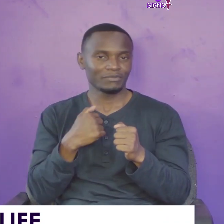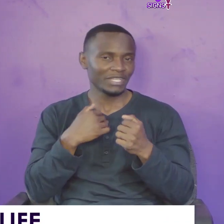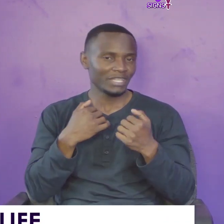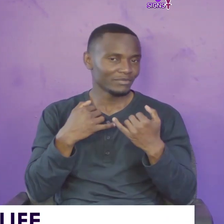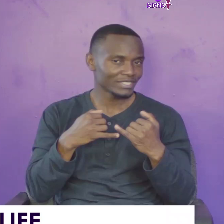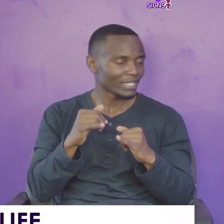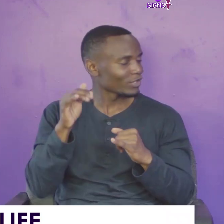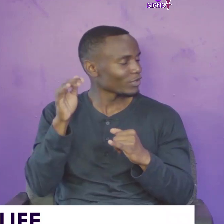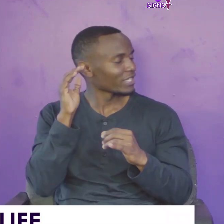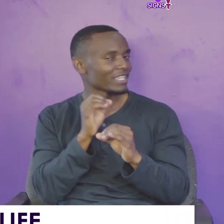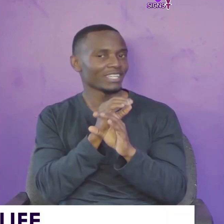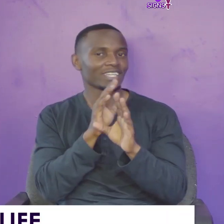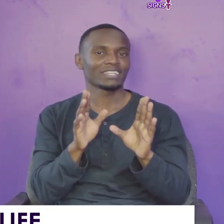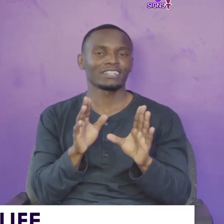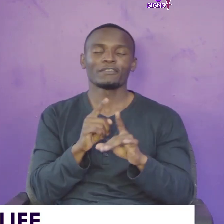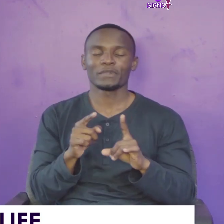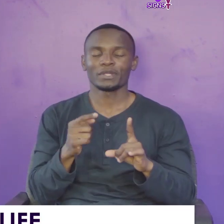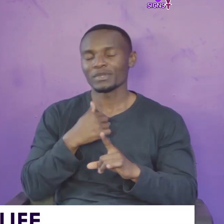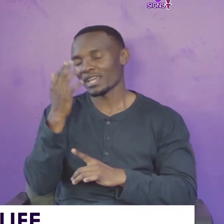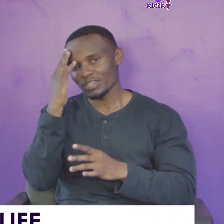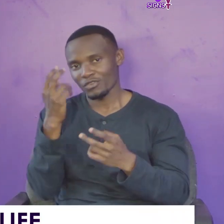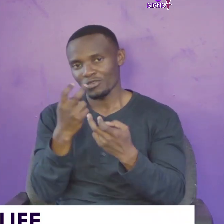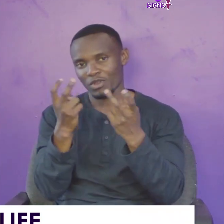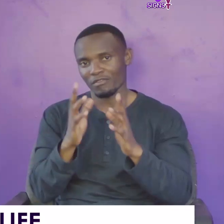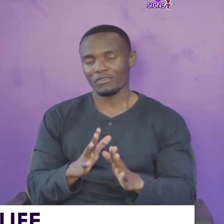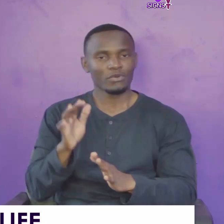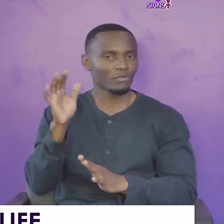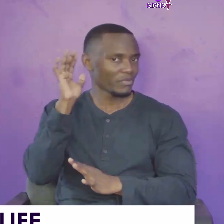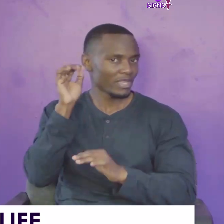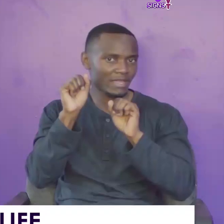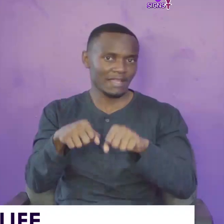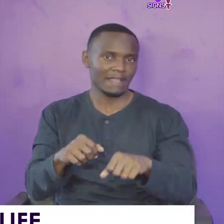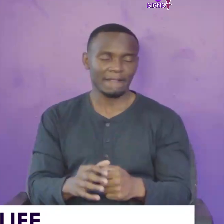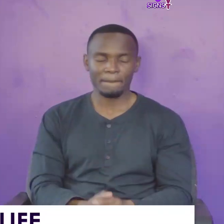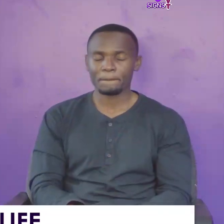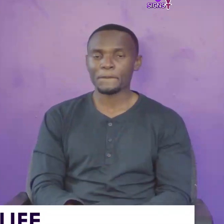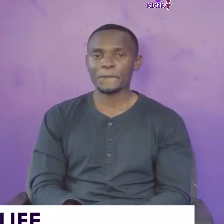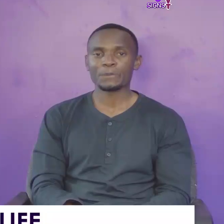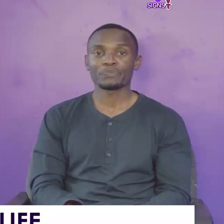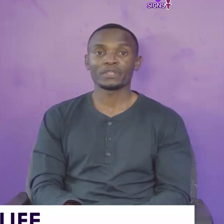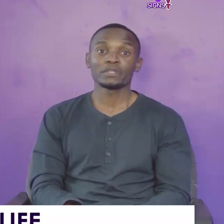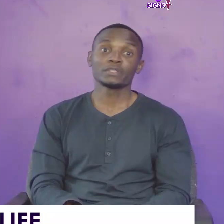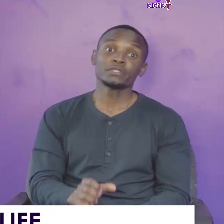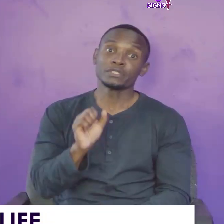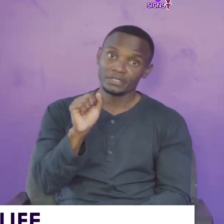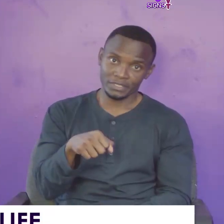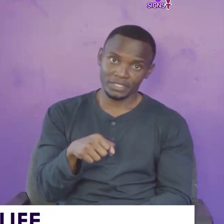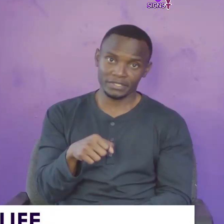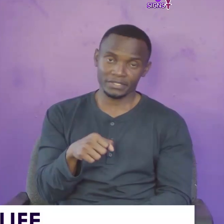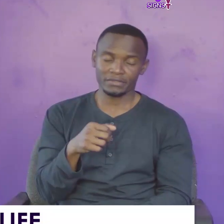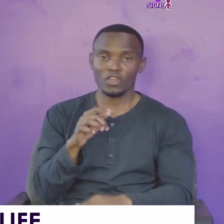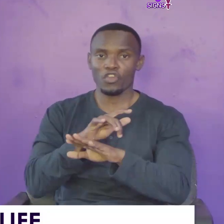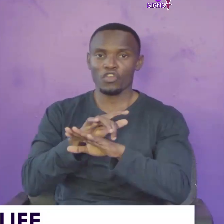you. So- Yeah, I'm sure they can hear me right. You know, Yeah, yeah. They So can tell hear me, right tell- aloud. So yes, there are consequences